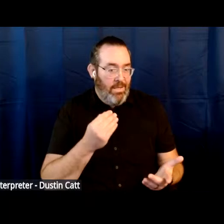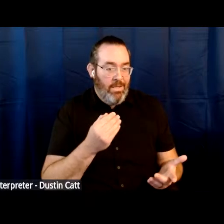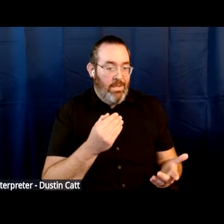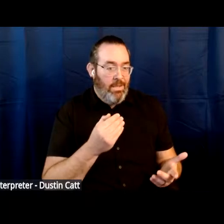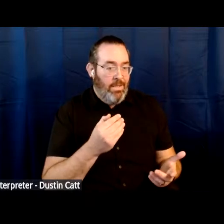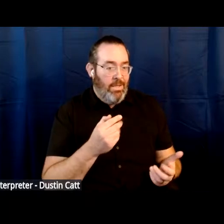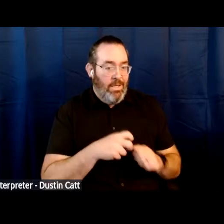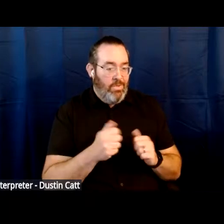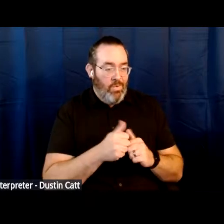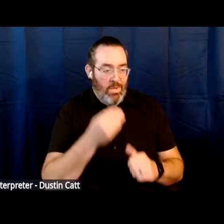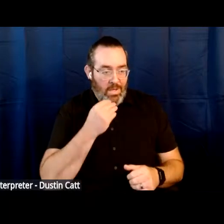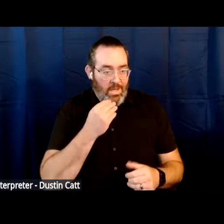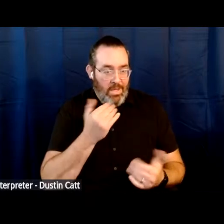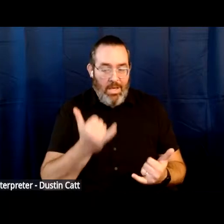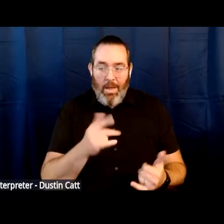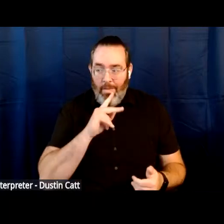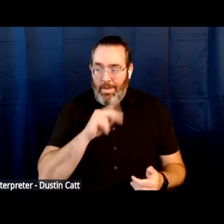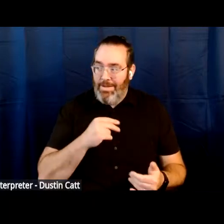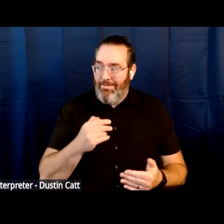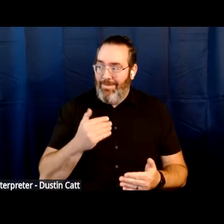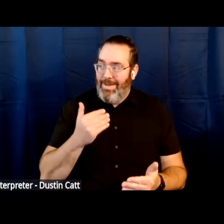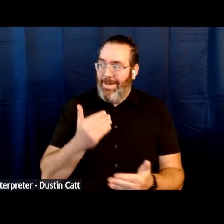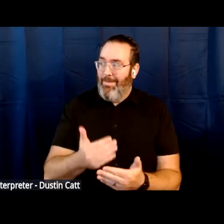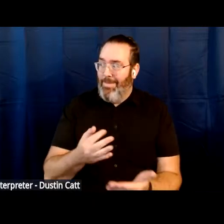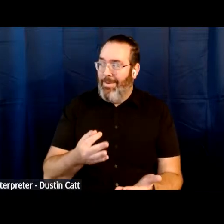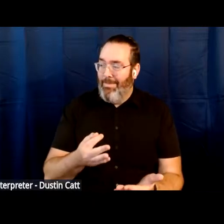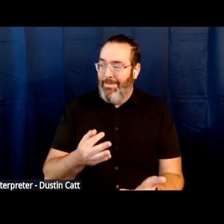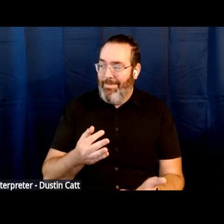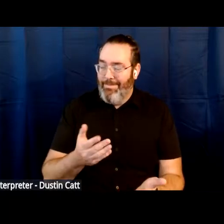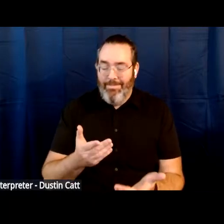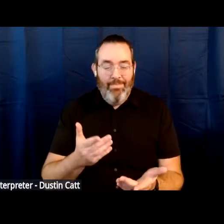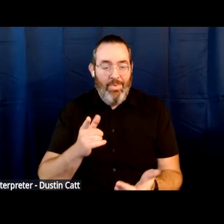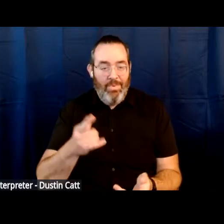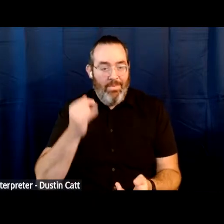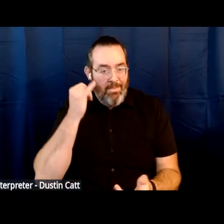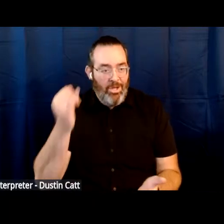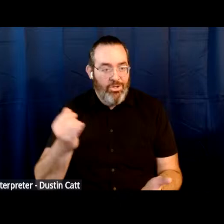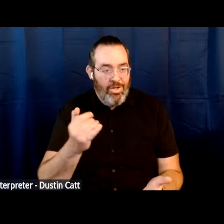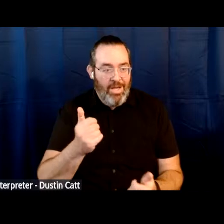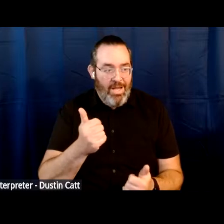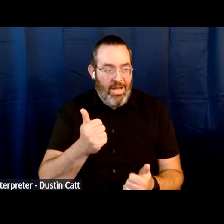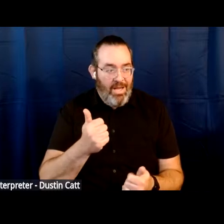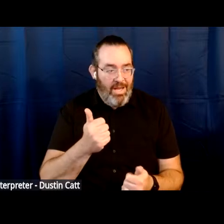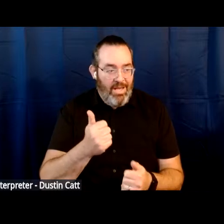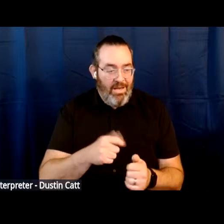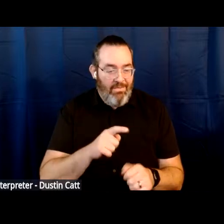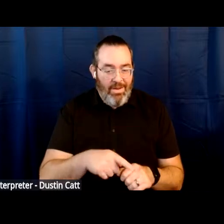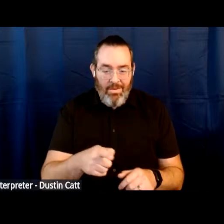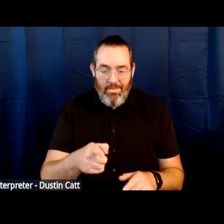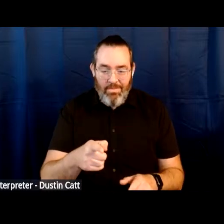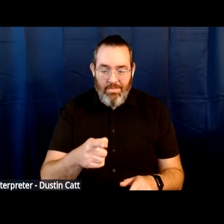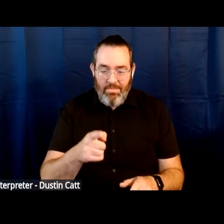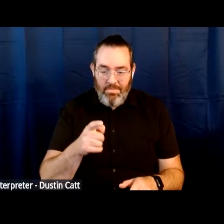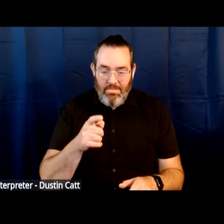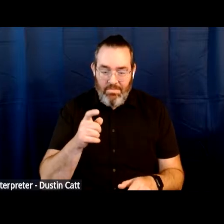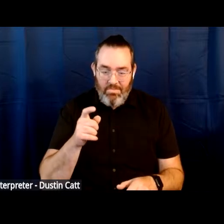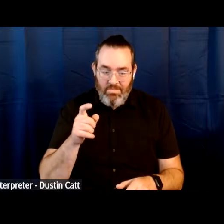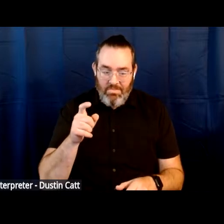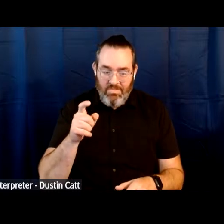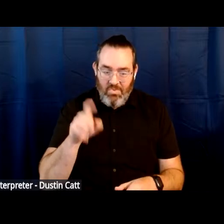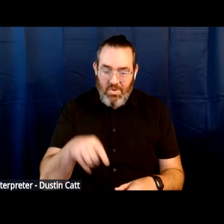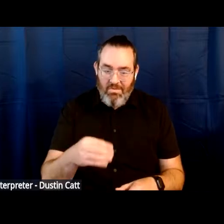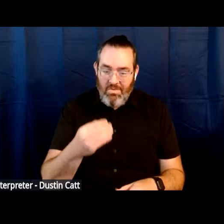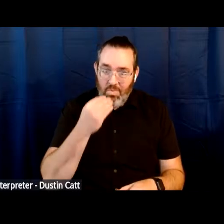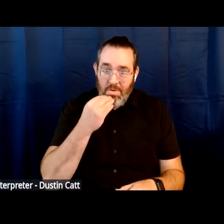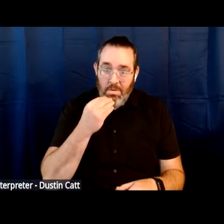Thanksgiving is coming up. You can imagine that every time you have to have a meal, which we have